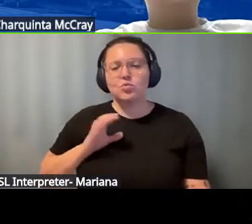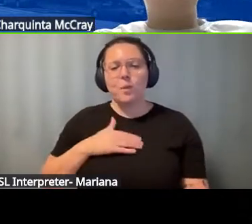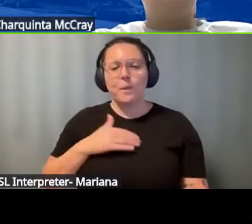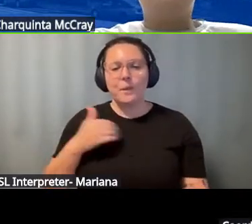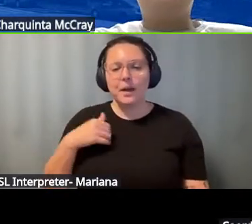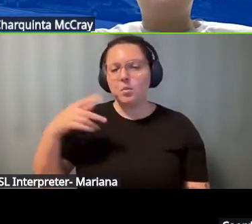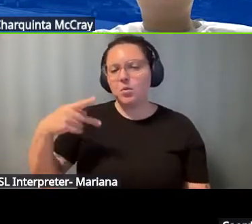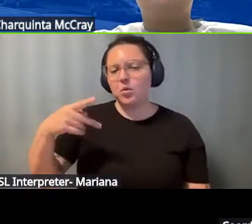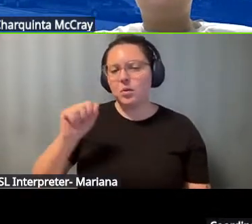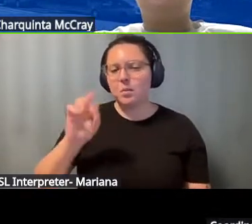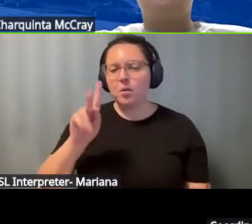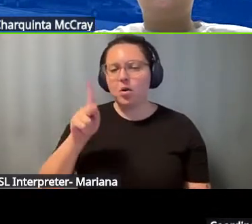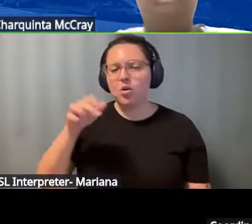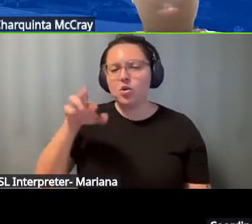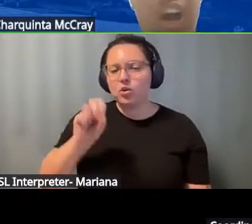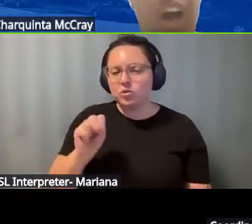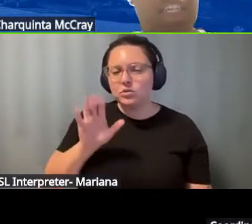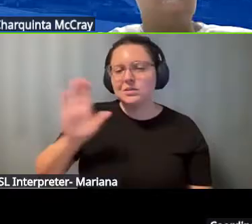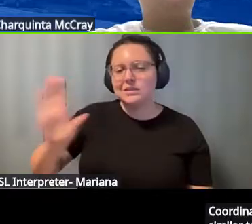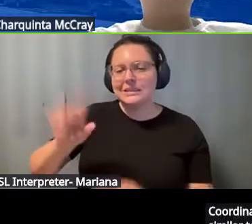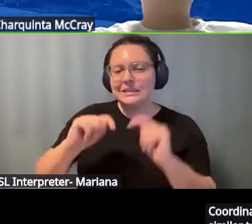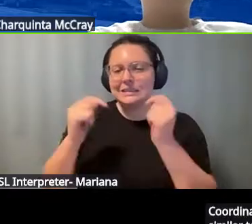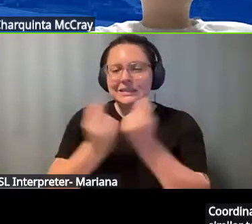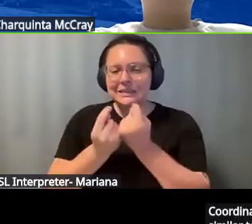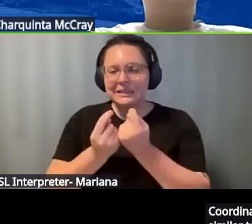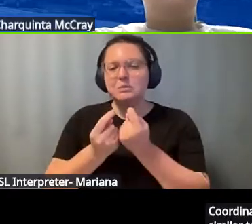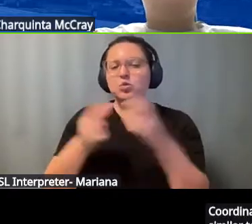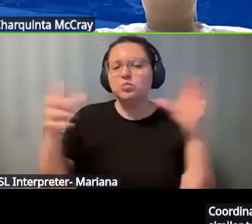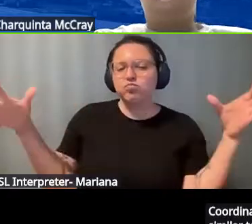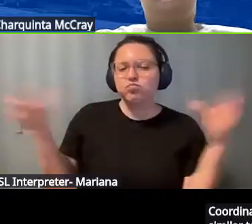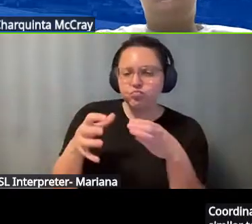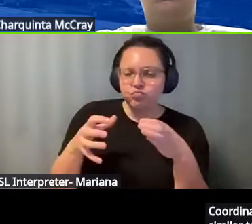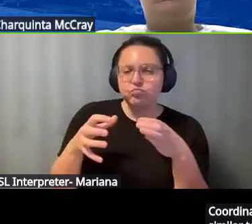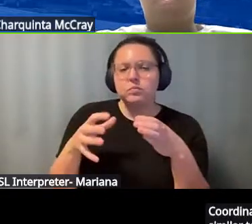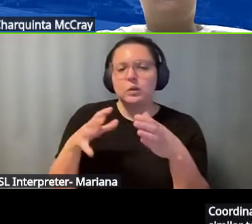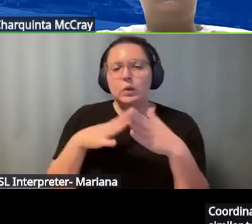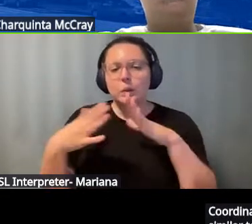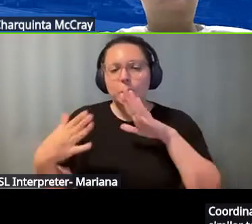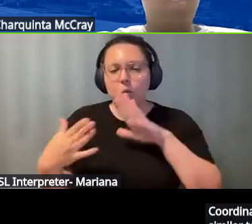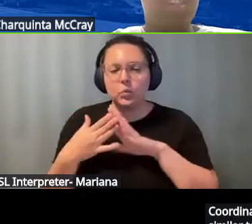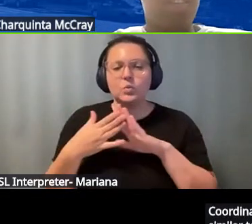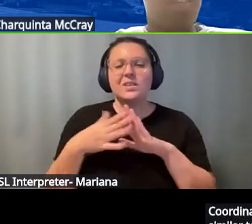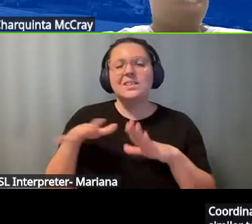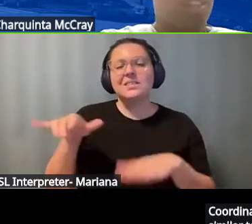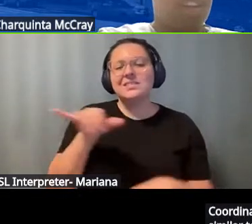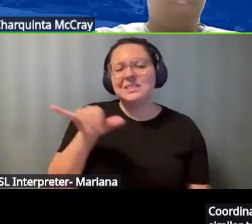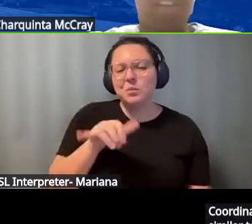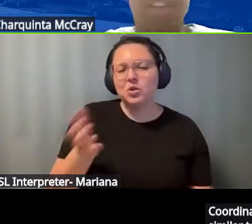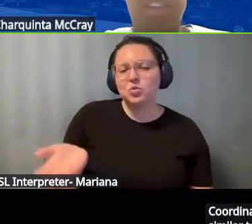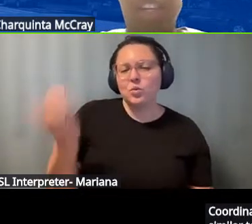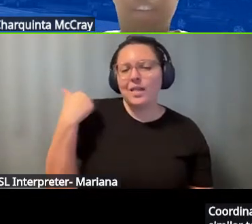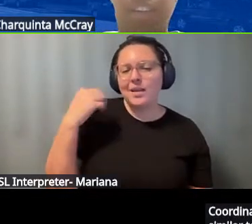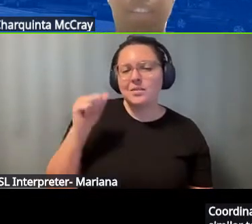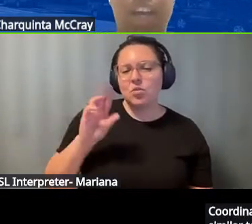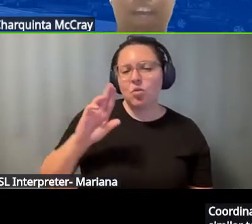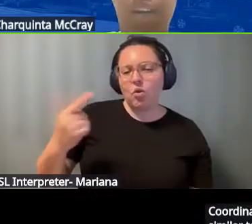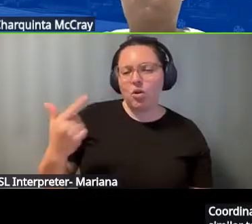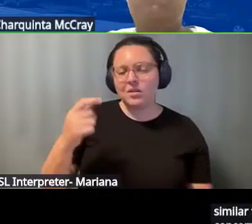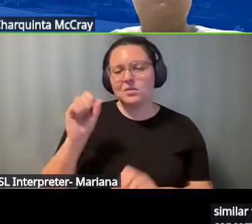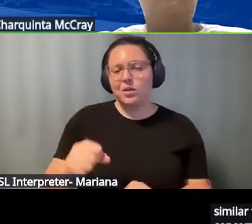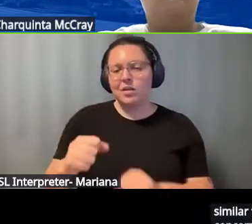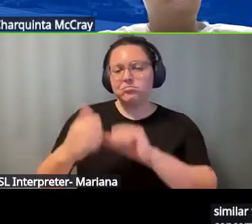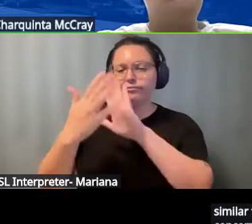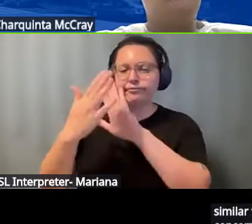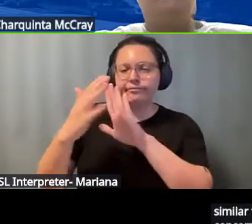blitz, similar to something we did last August, so that we can kind of address those concerns. I know